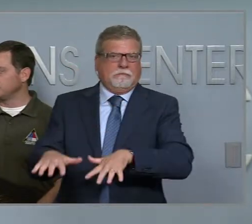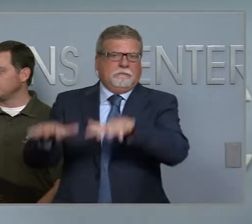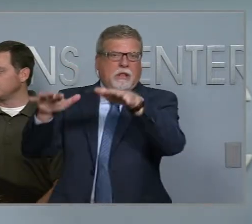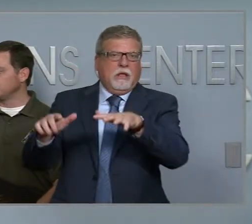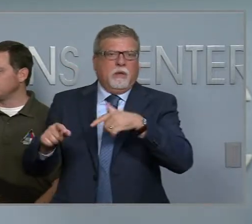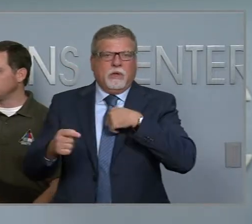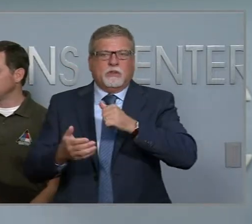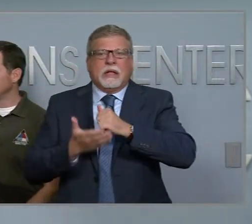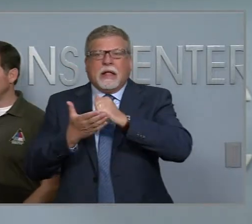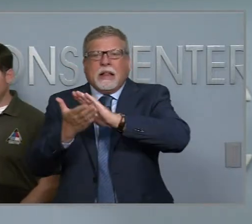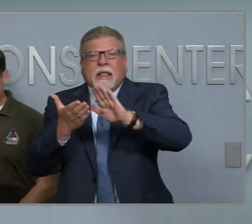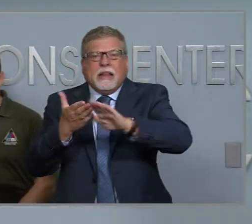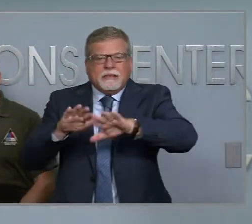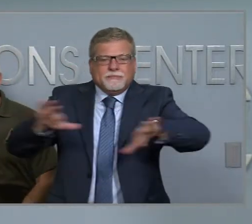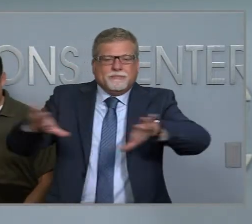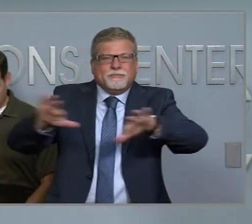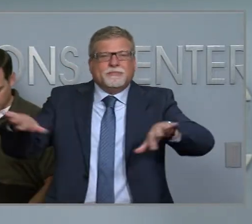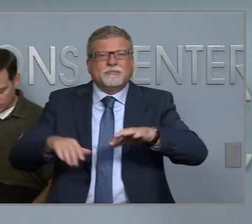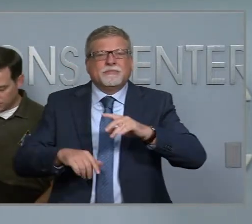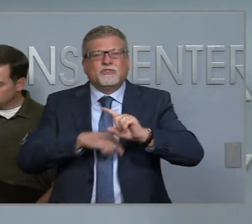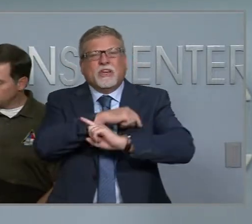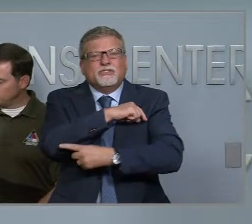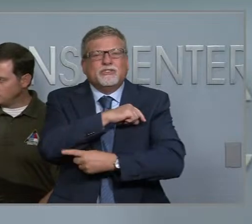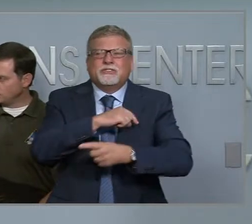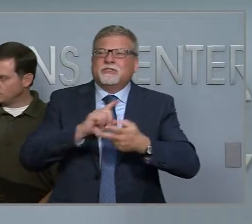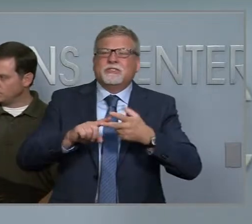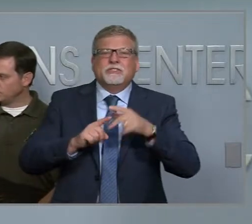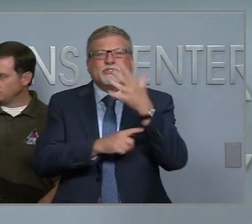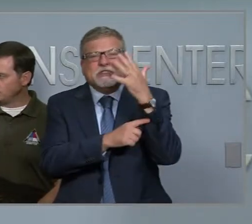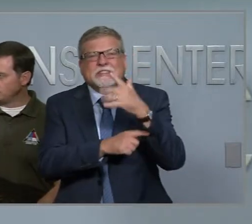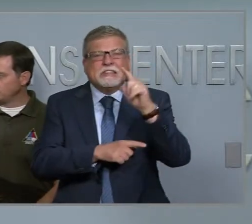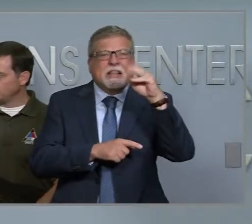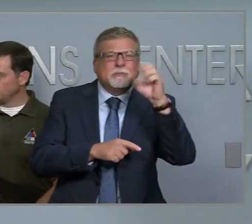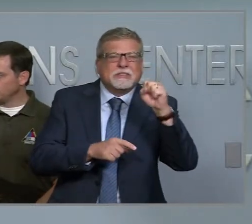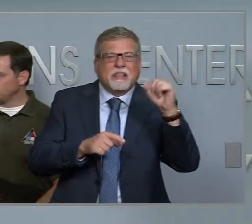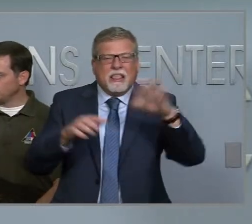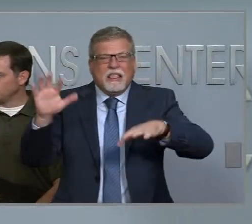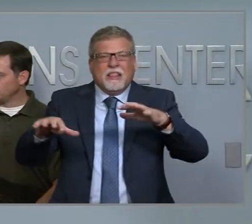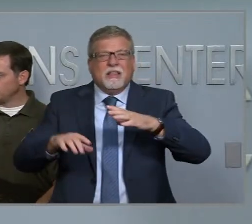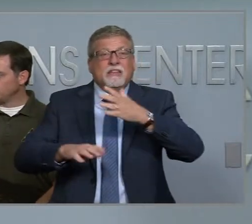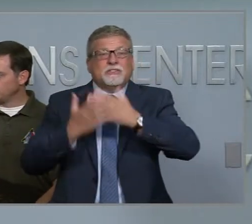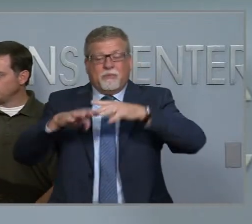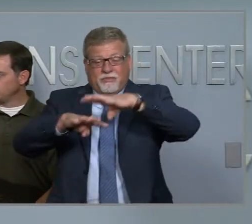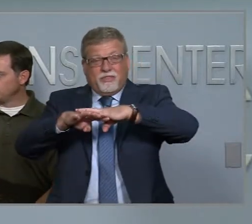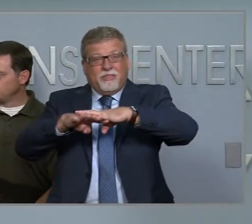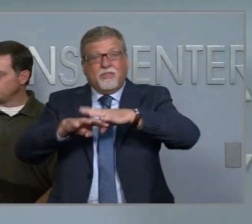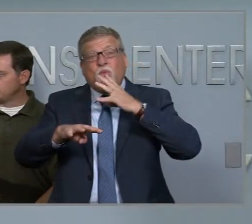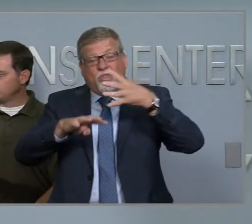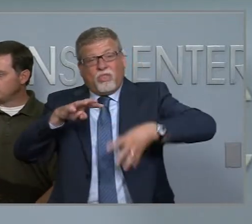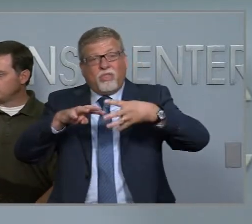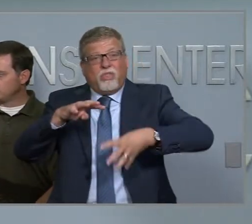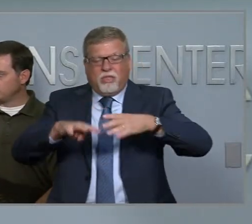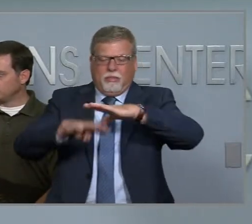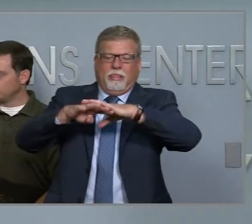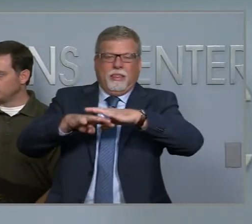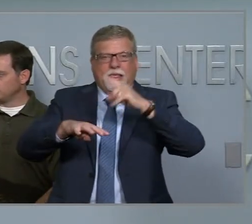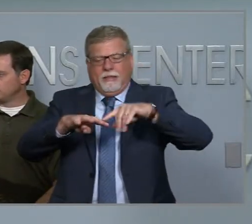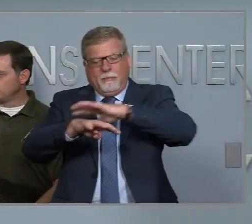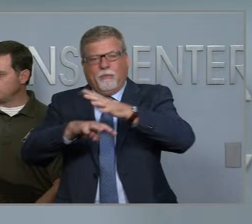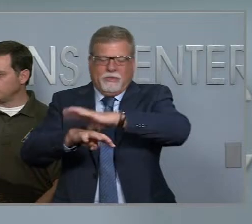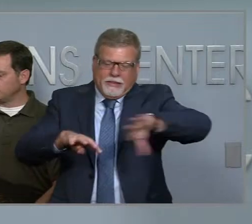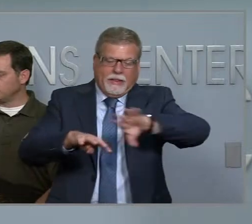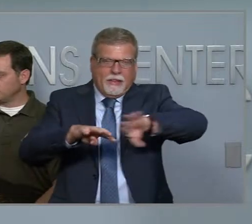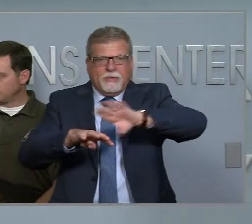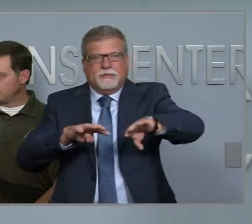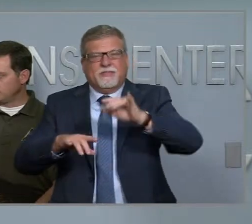cleaning debris off of drop inlets and grates and handling those type of situations. In addition, as the storm's been coming